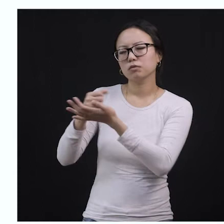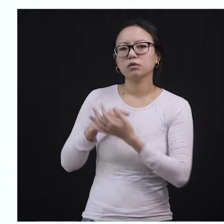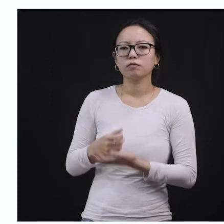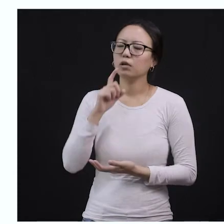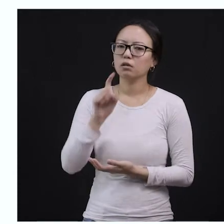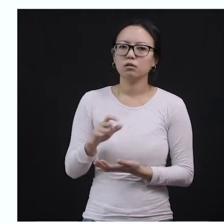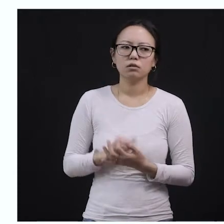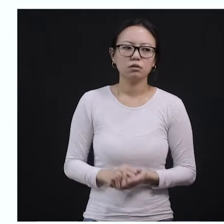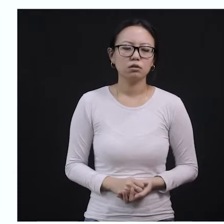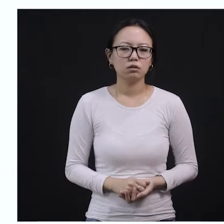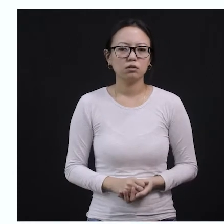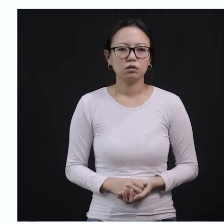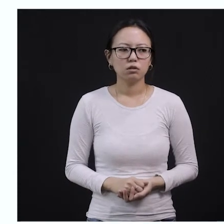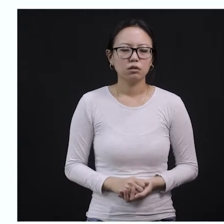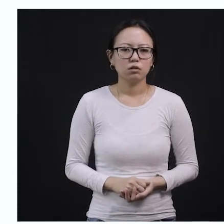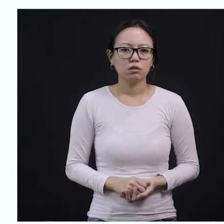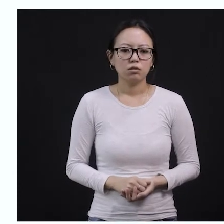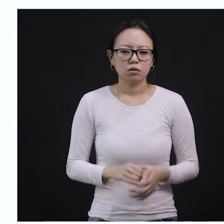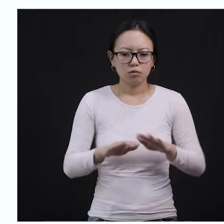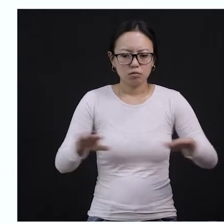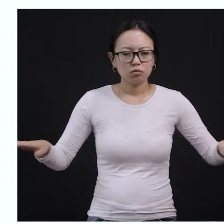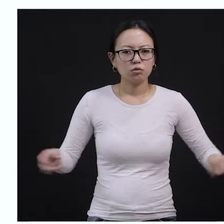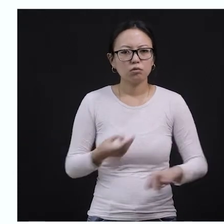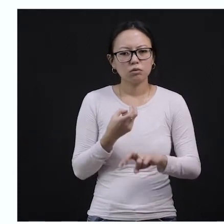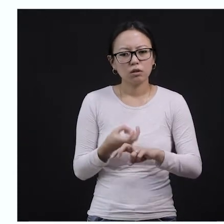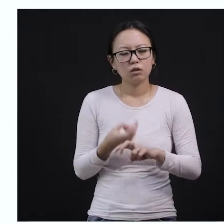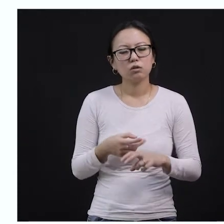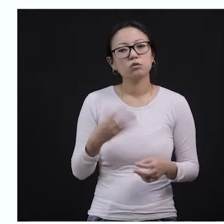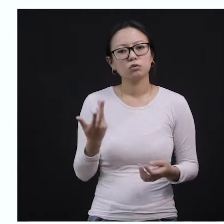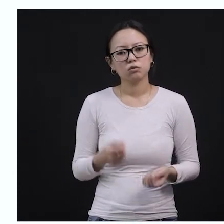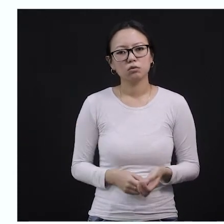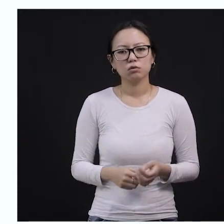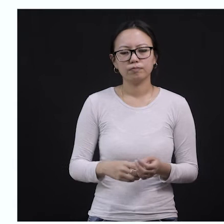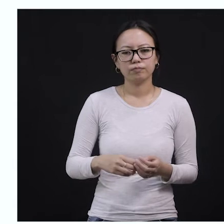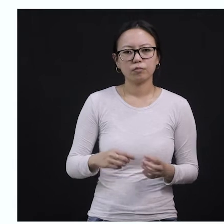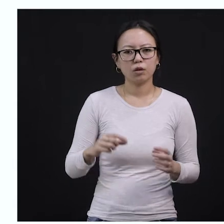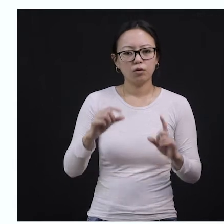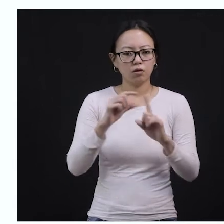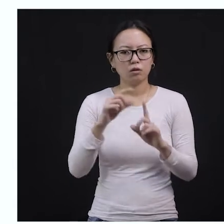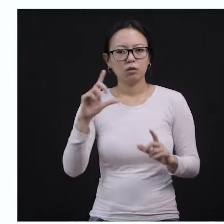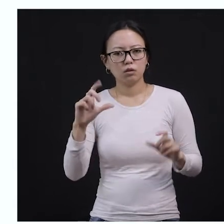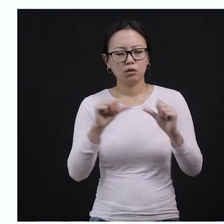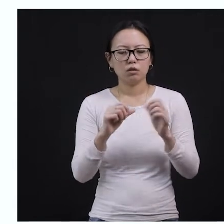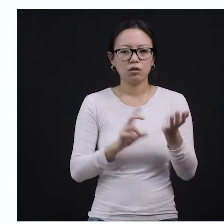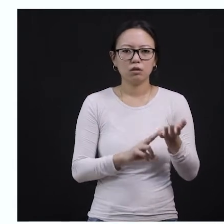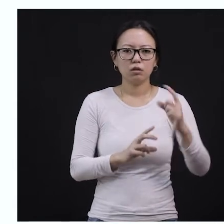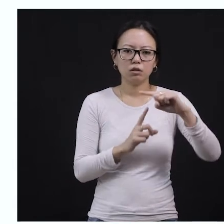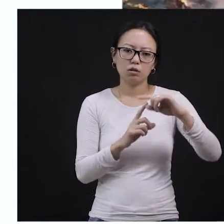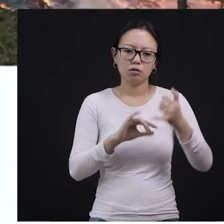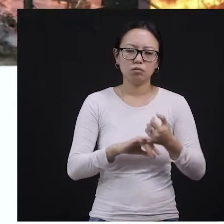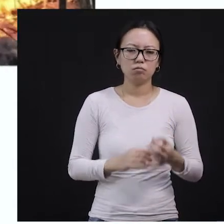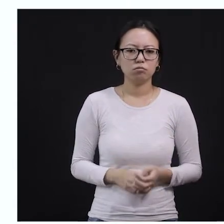is from their soil, as the soil becomes very hard and all the crops and vegetables dry up.